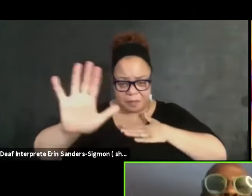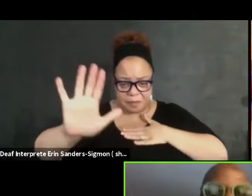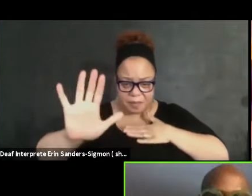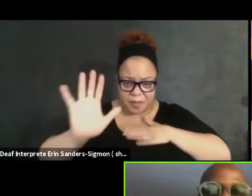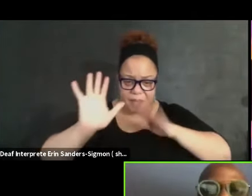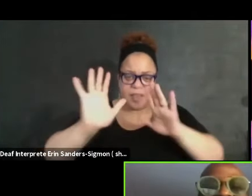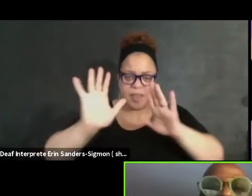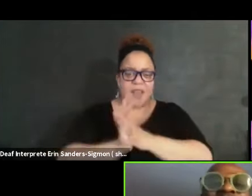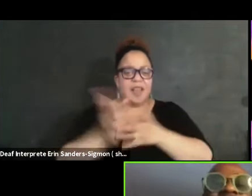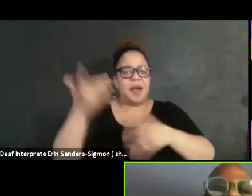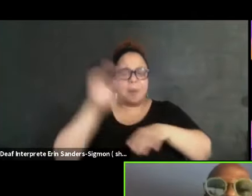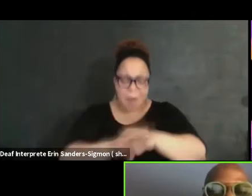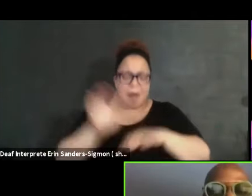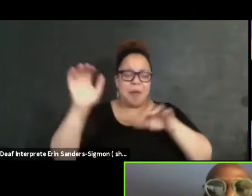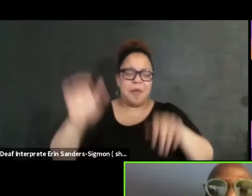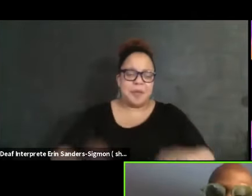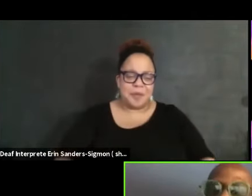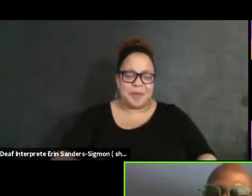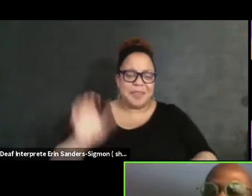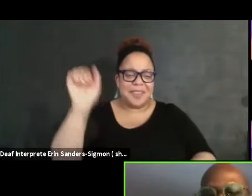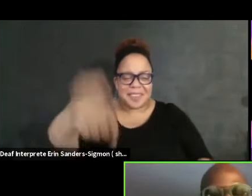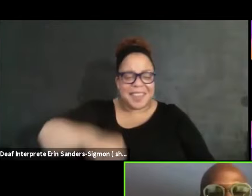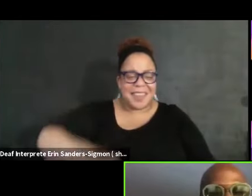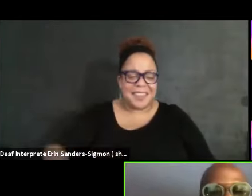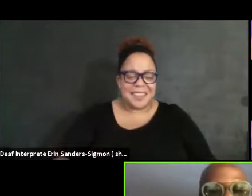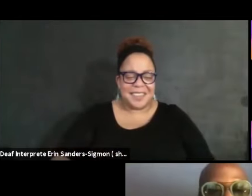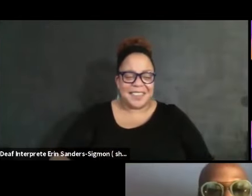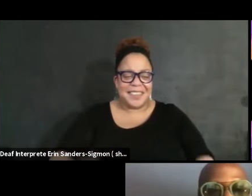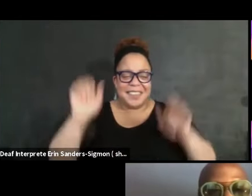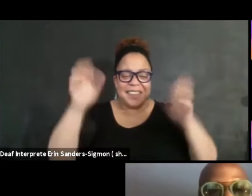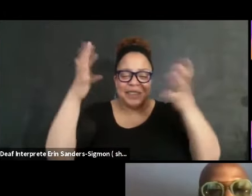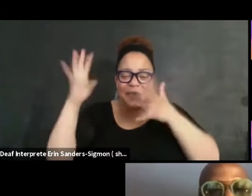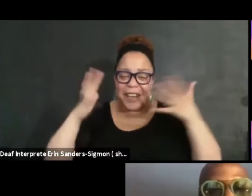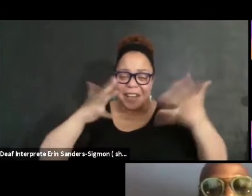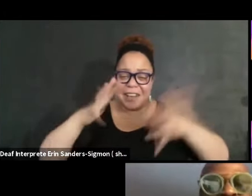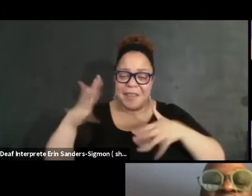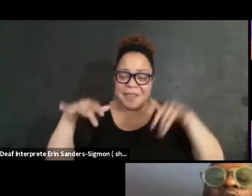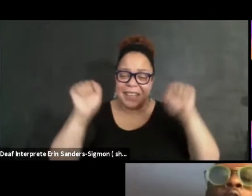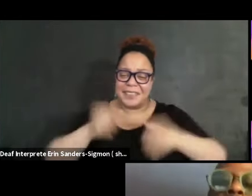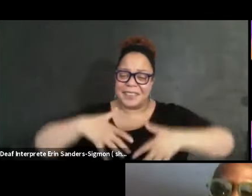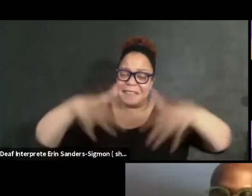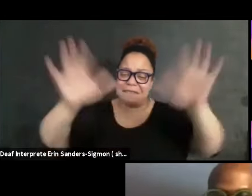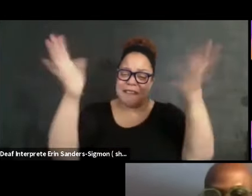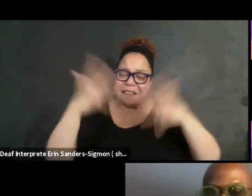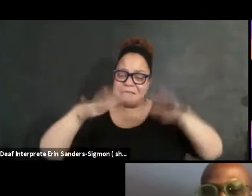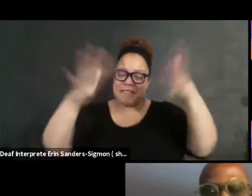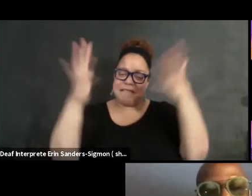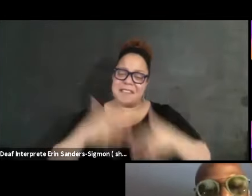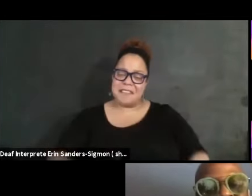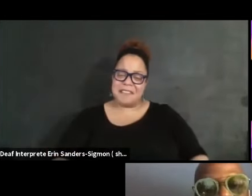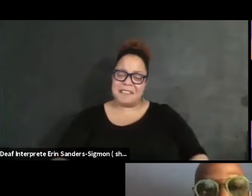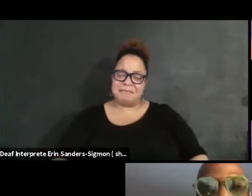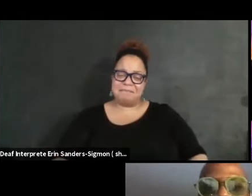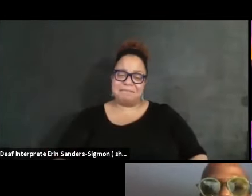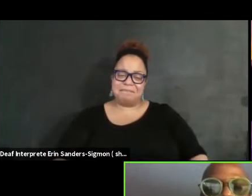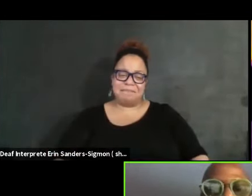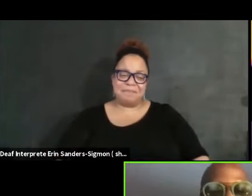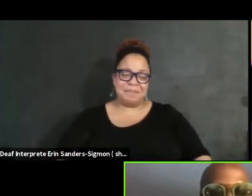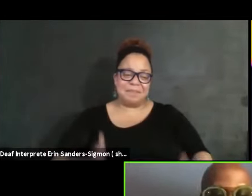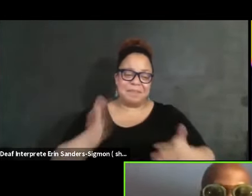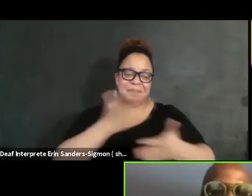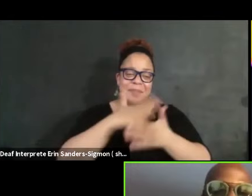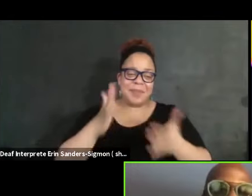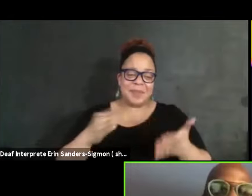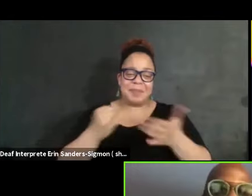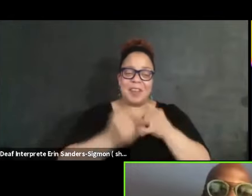go, poet. Give it up, brave new voices. For the young artist from Miami